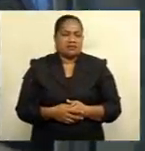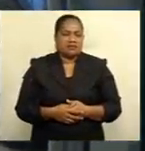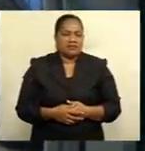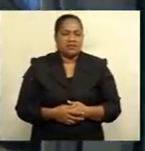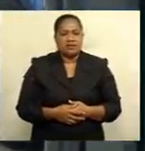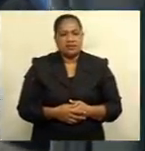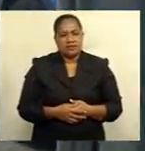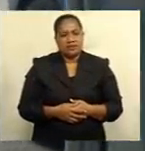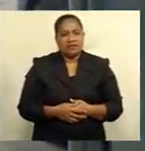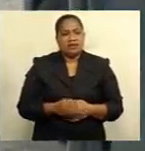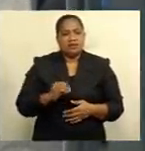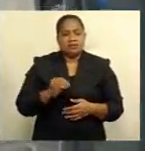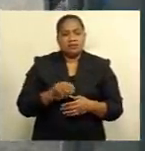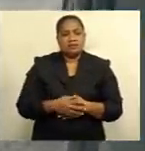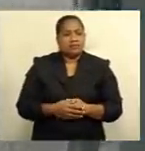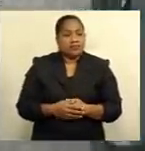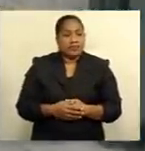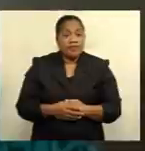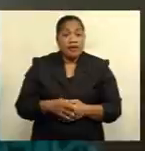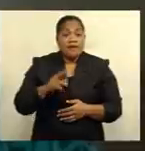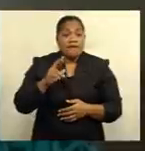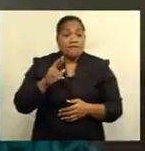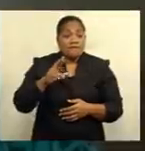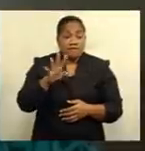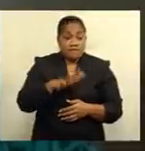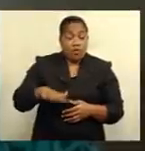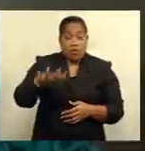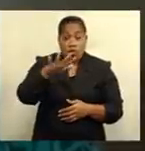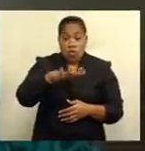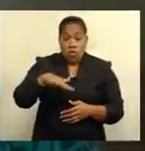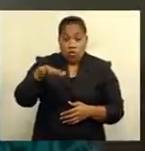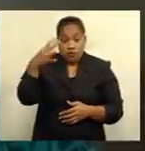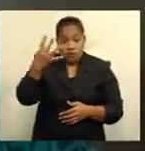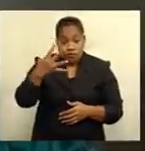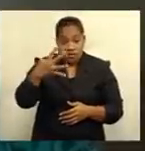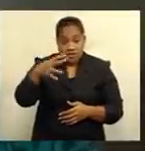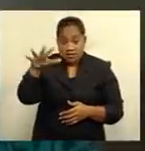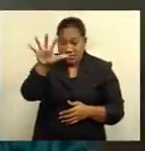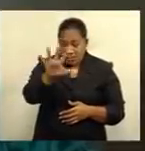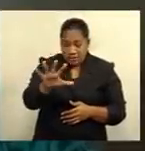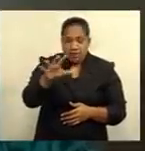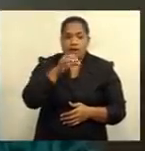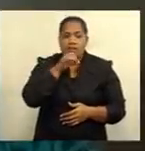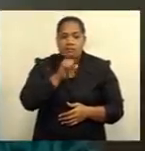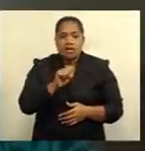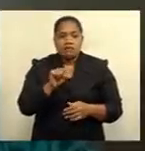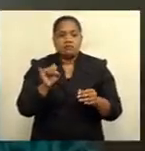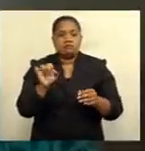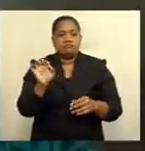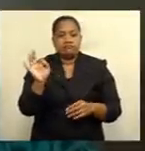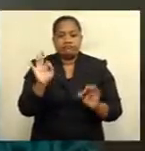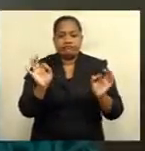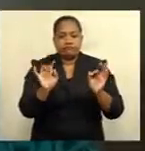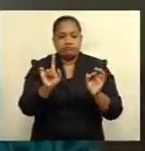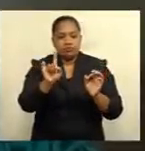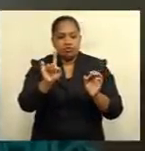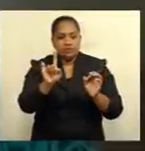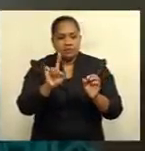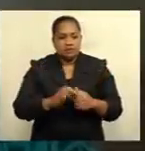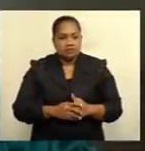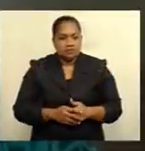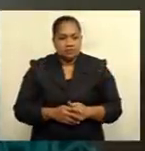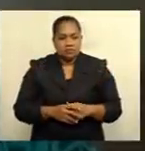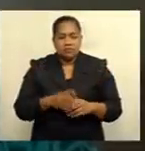staff for the ranking. All 14 of them were men. Not a single woman was identified, and yet we have some